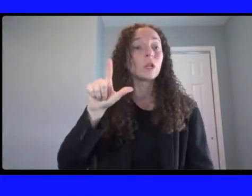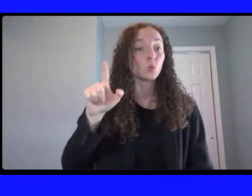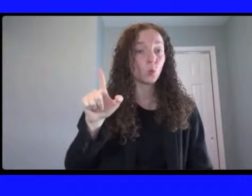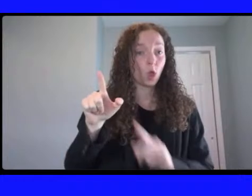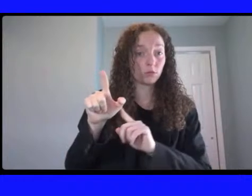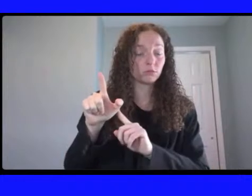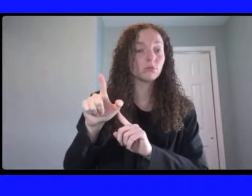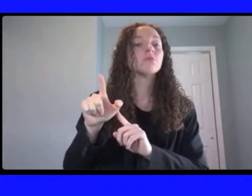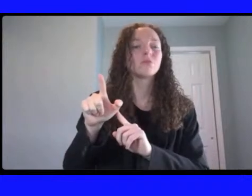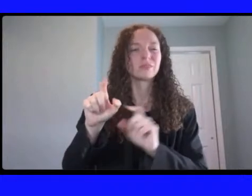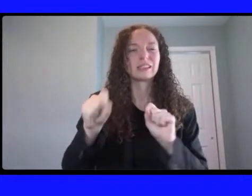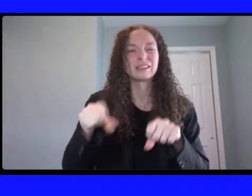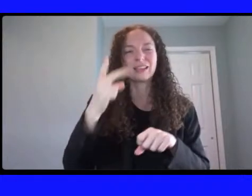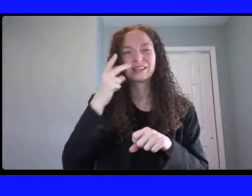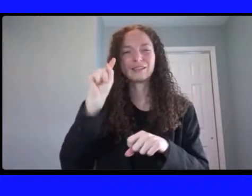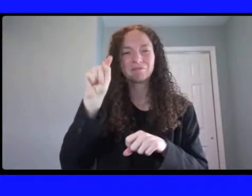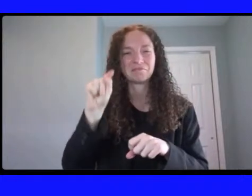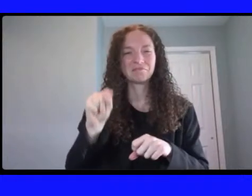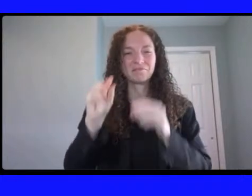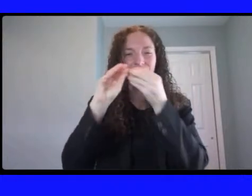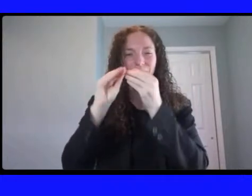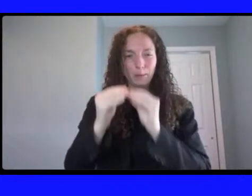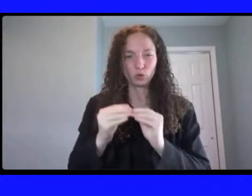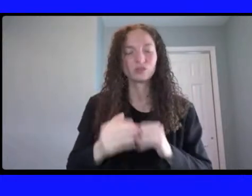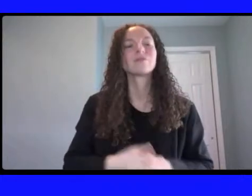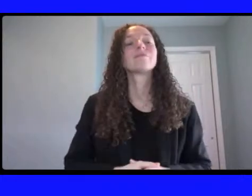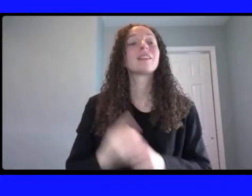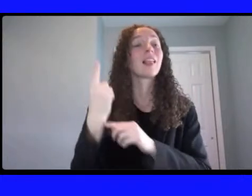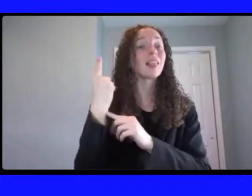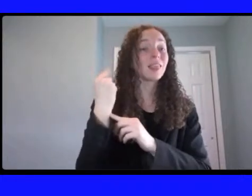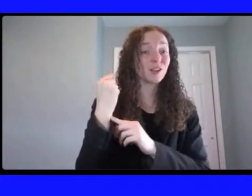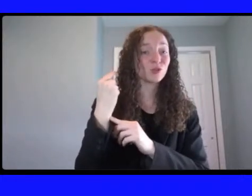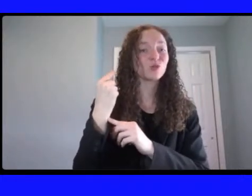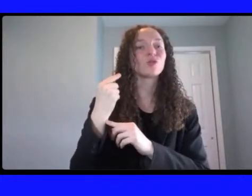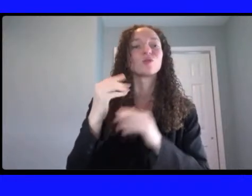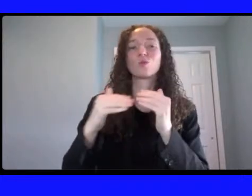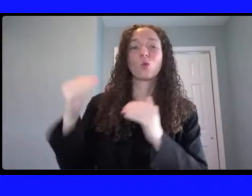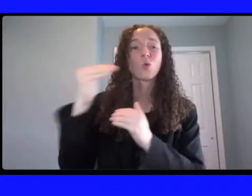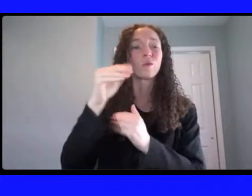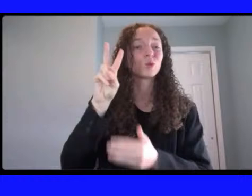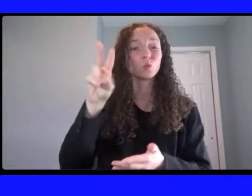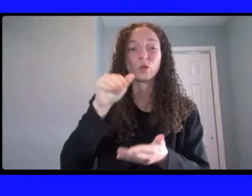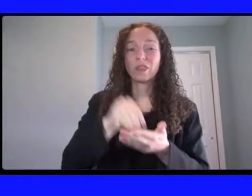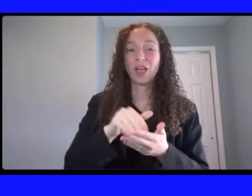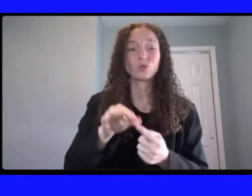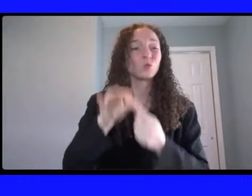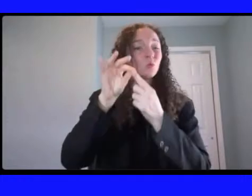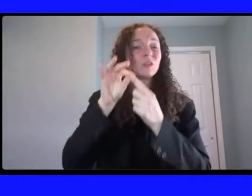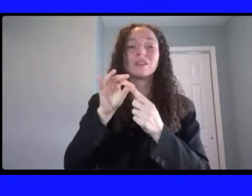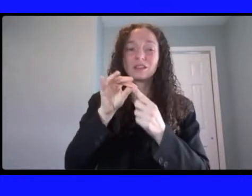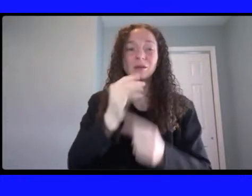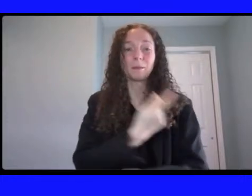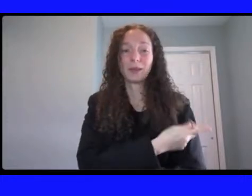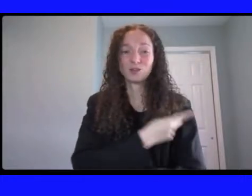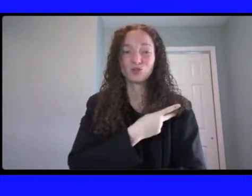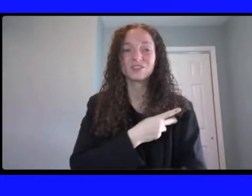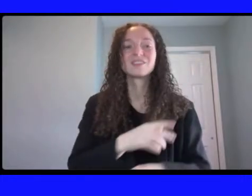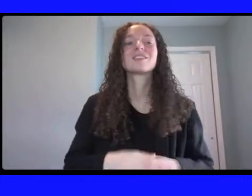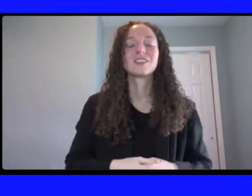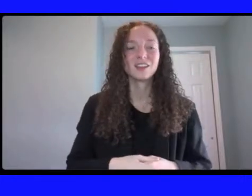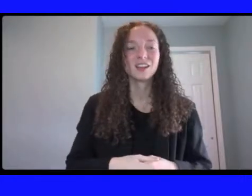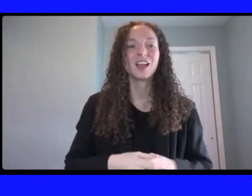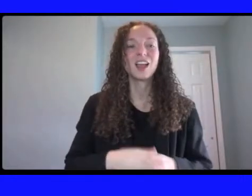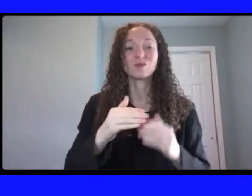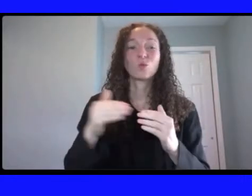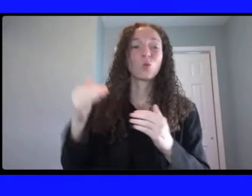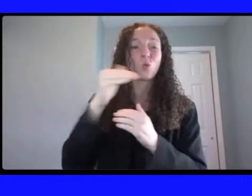see, for medical support in management, dental had the largest number of referrals.